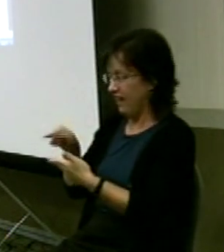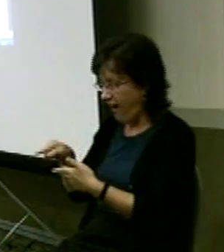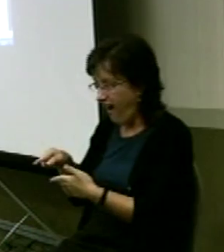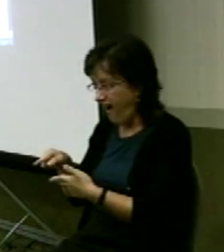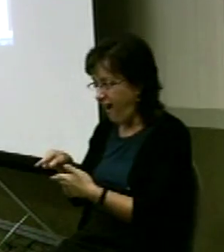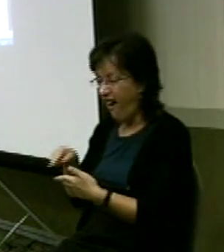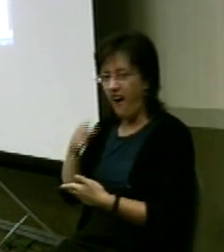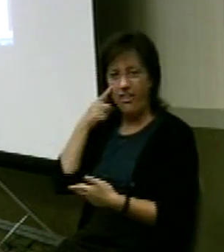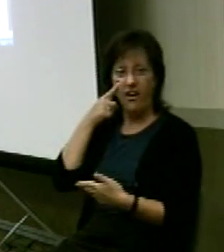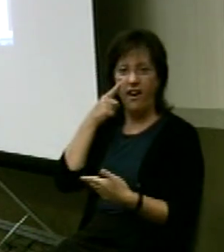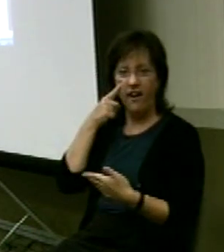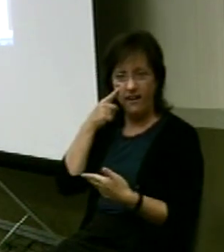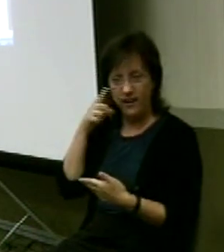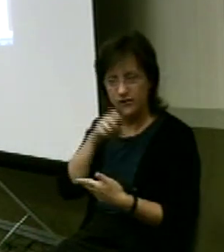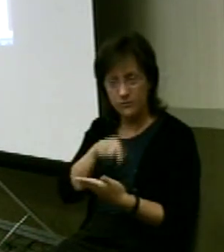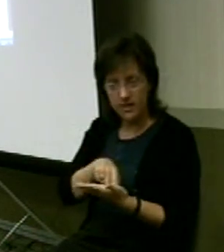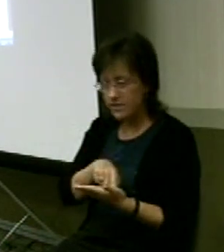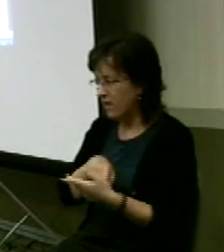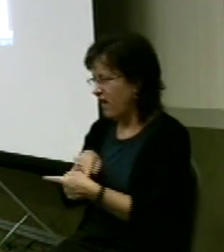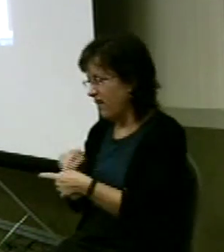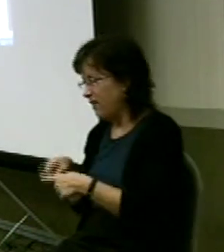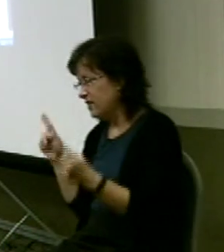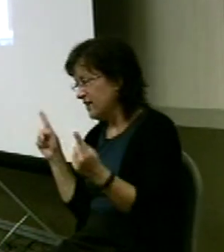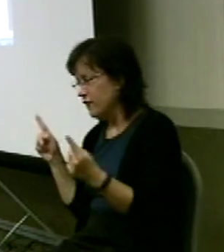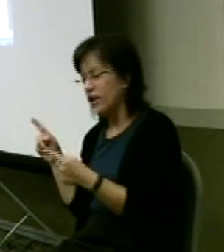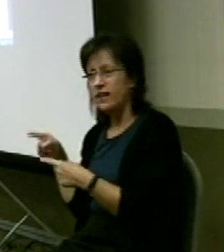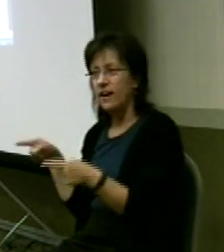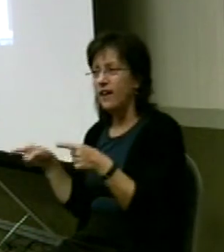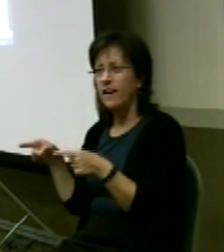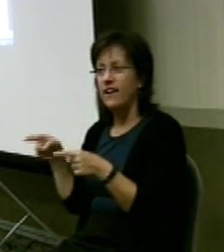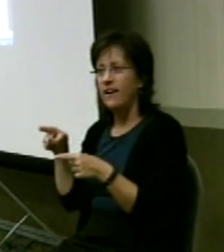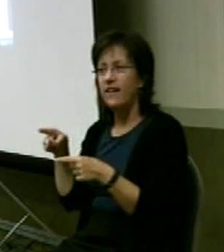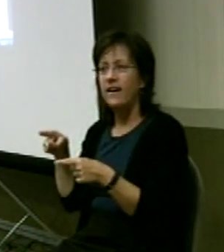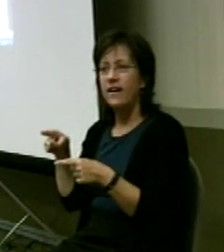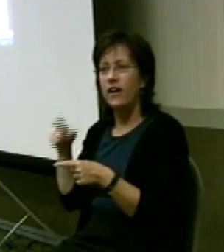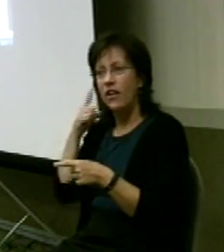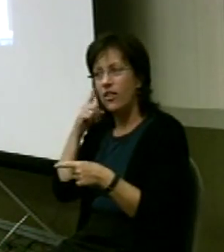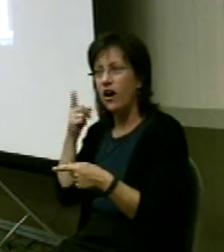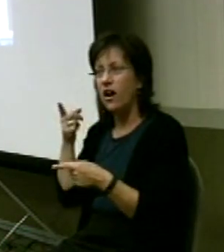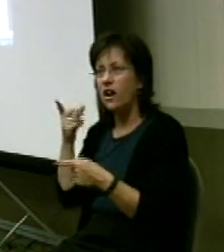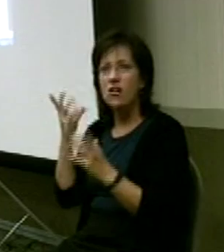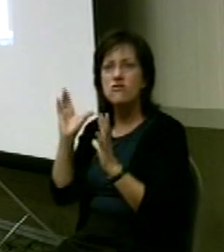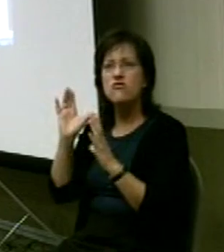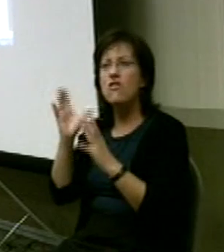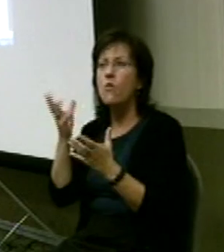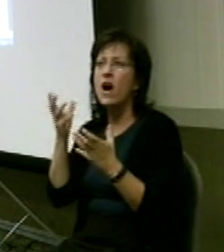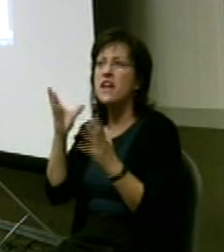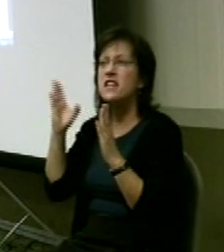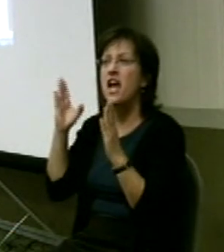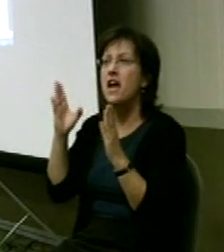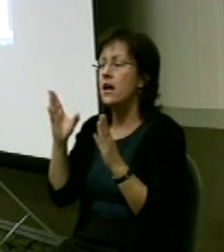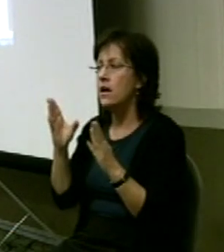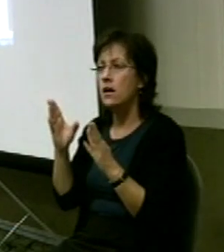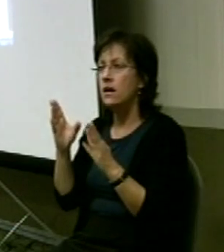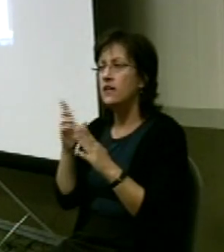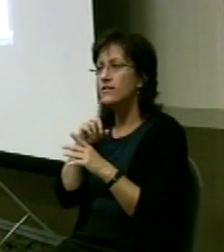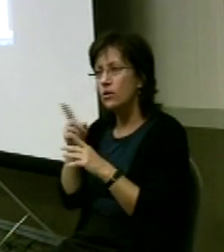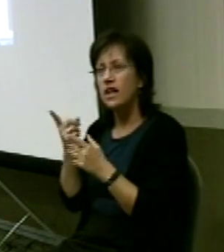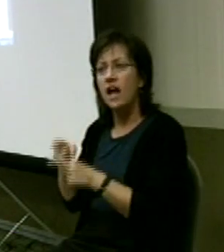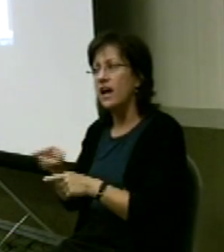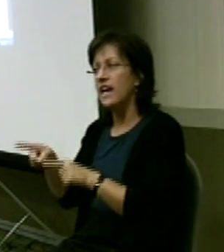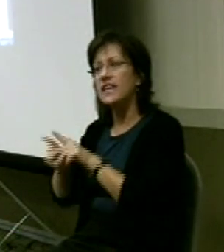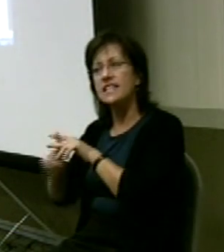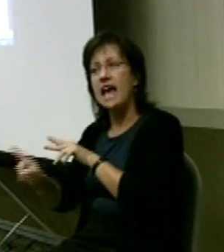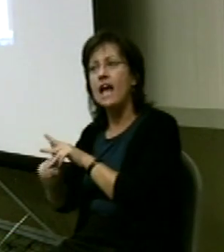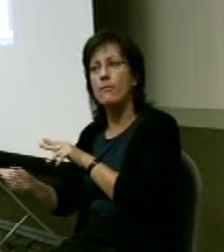that it didn't turn out exactly like you thought? You thought they were seeking attention. It turns out they really were